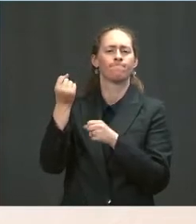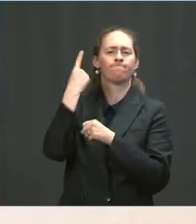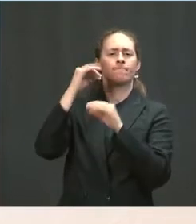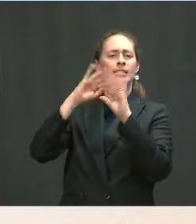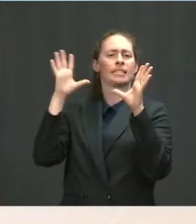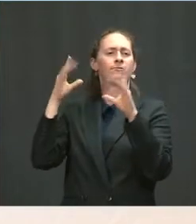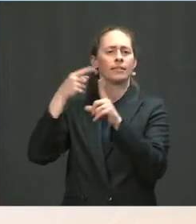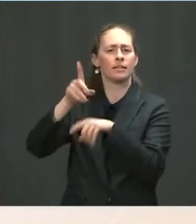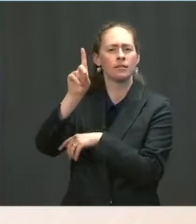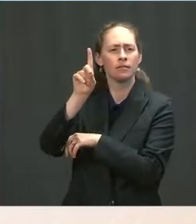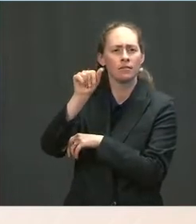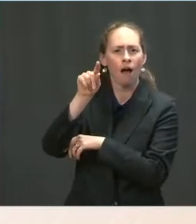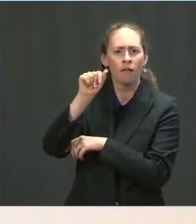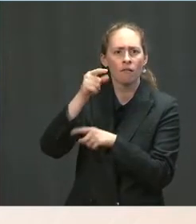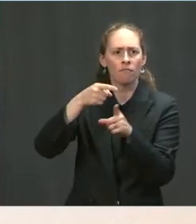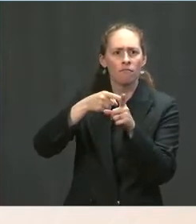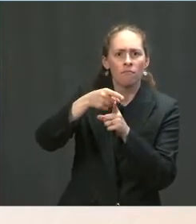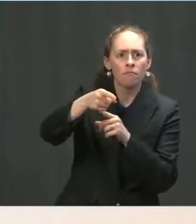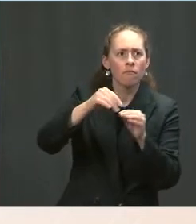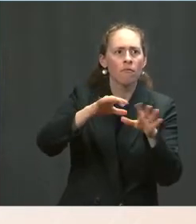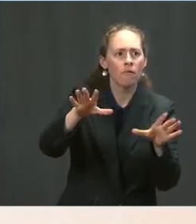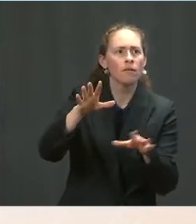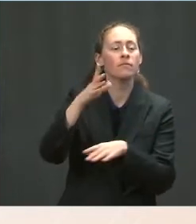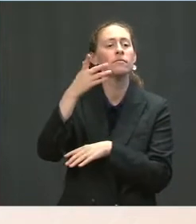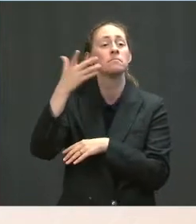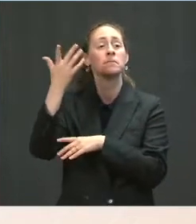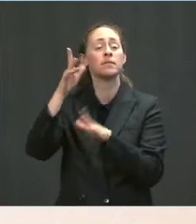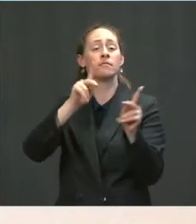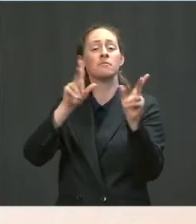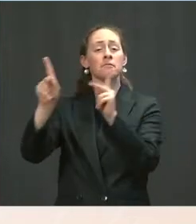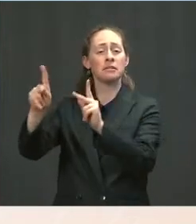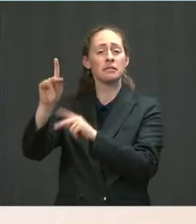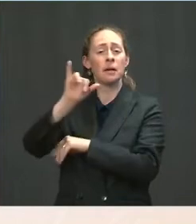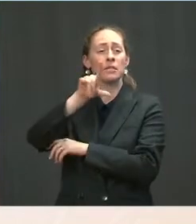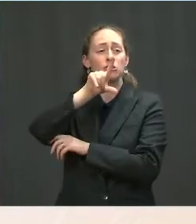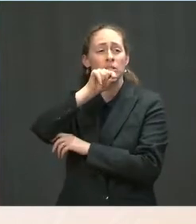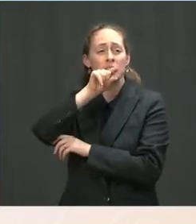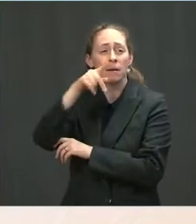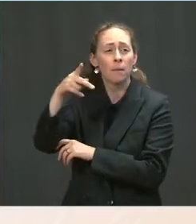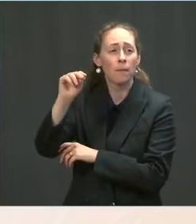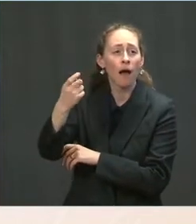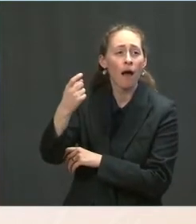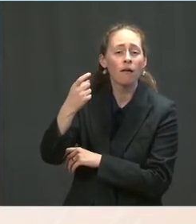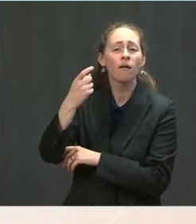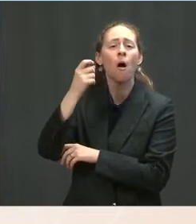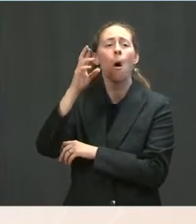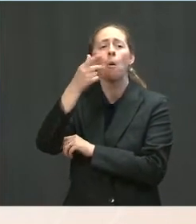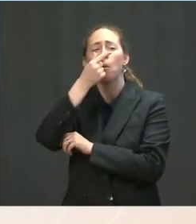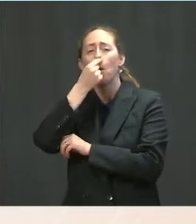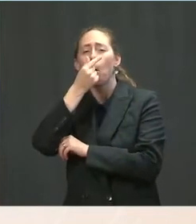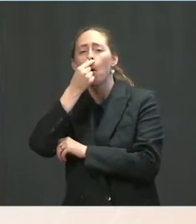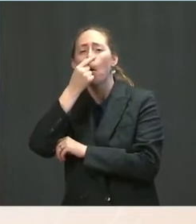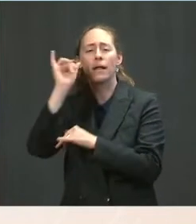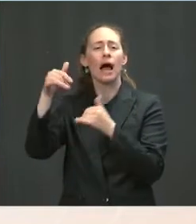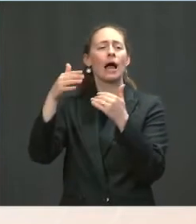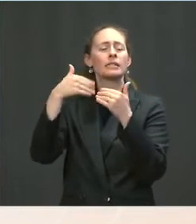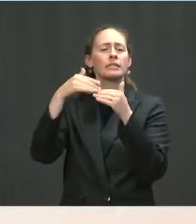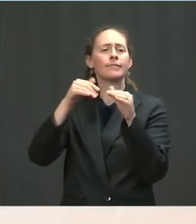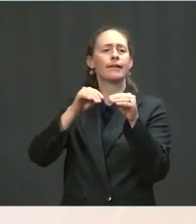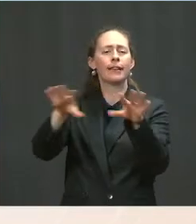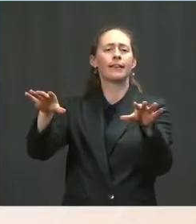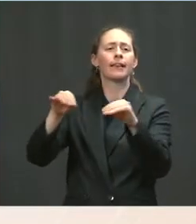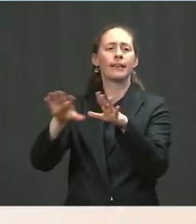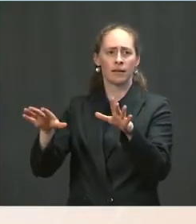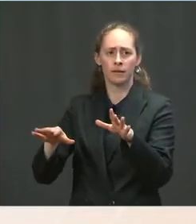more contagious than the common cold or Ebola. Are these things that they're going to present to the public to help us understand? The data is being